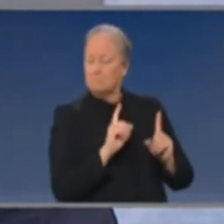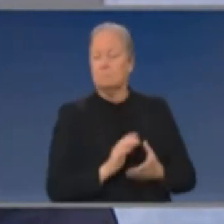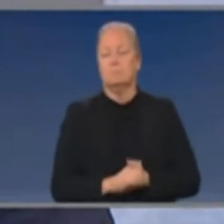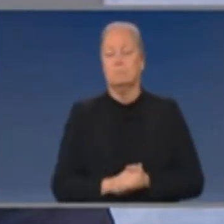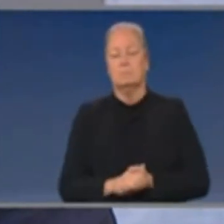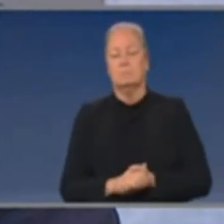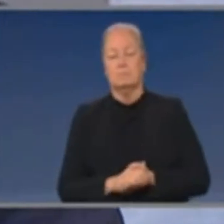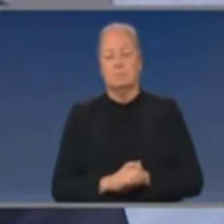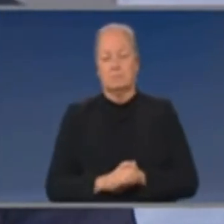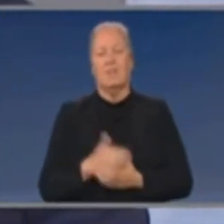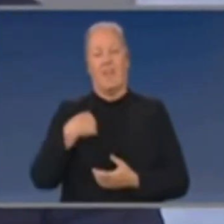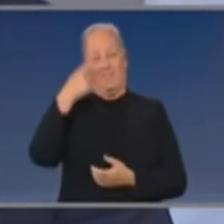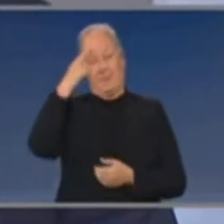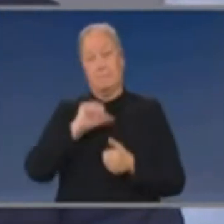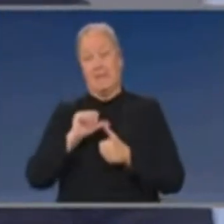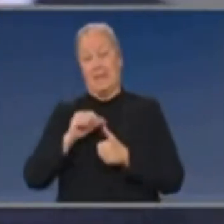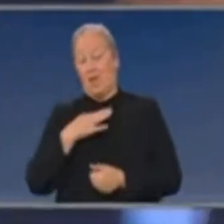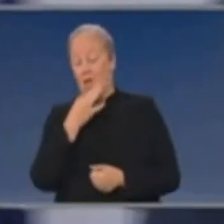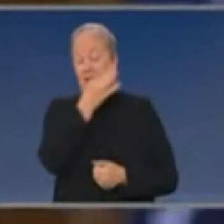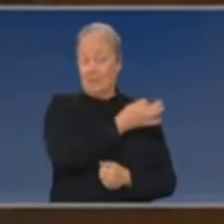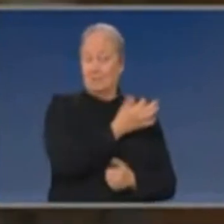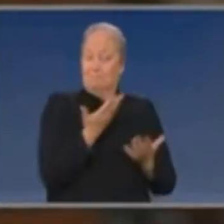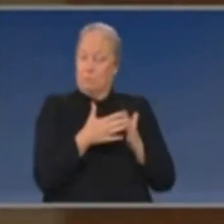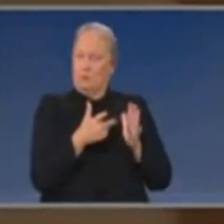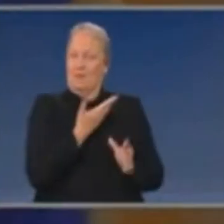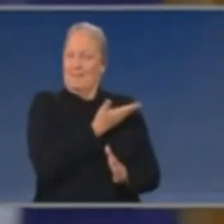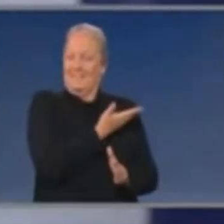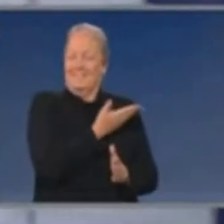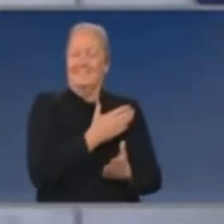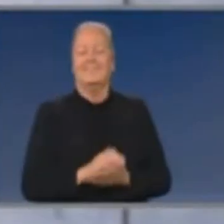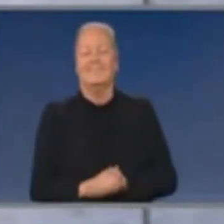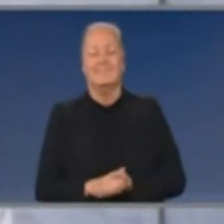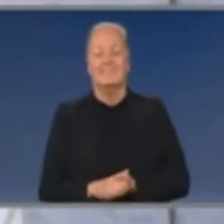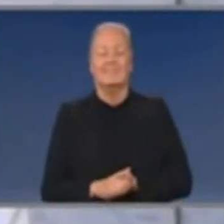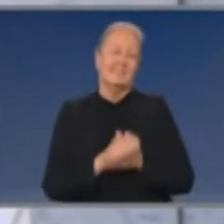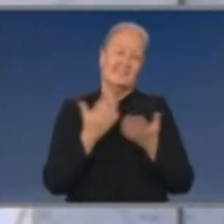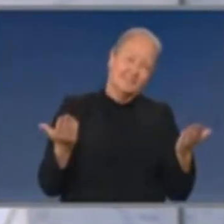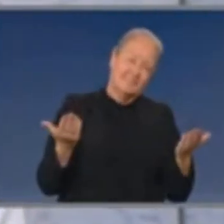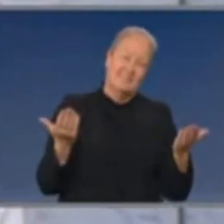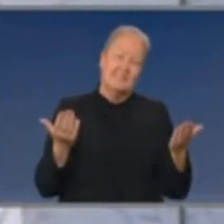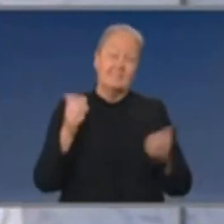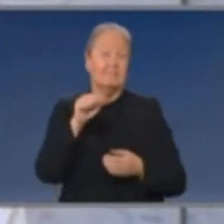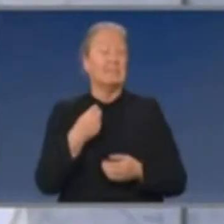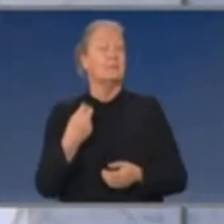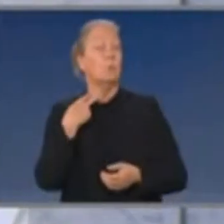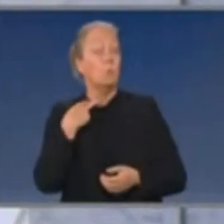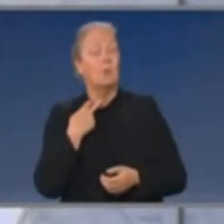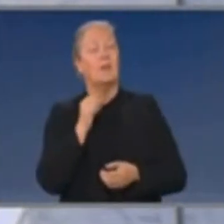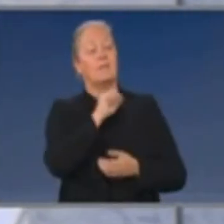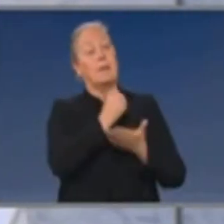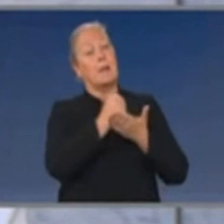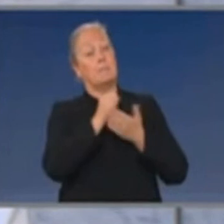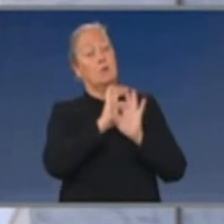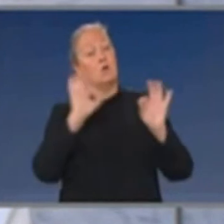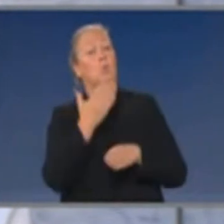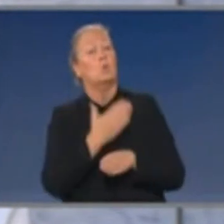to my Western Australian colleague first, I think, given that question. And look, obviously it's disappointing as a Western Australian senator that Western Australia's unemployment figure